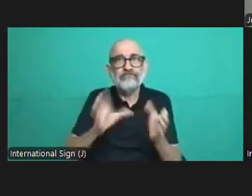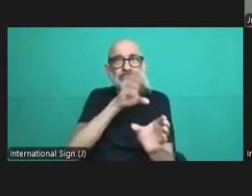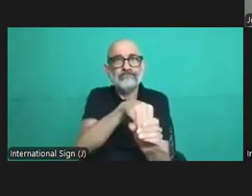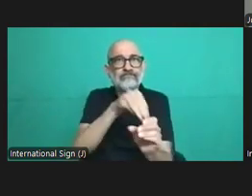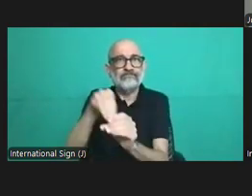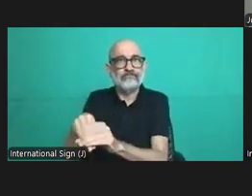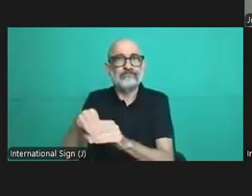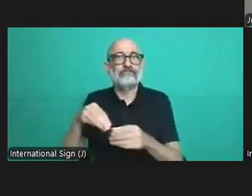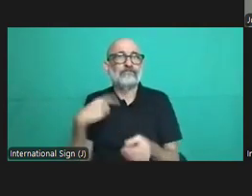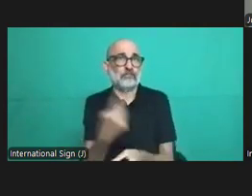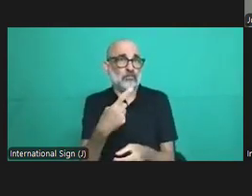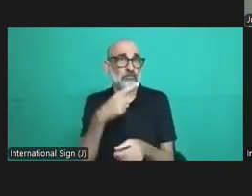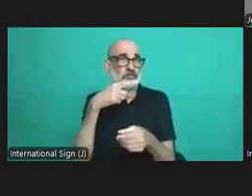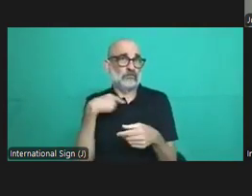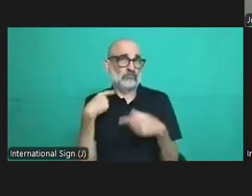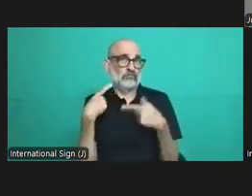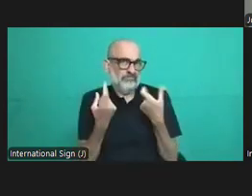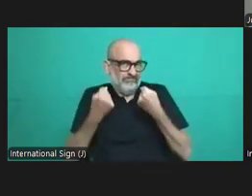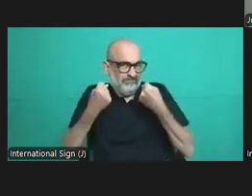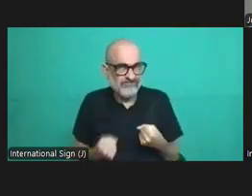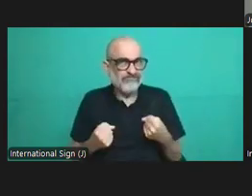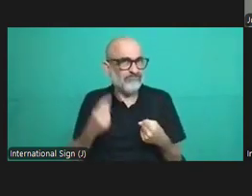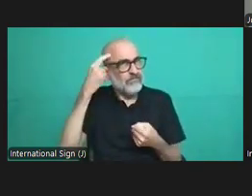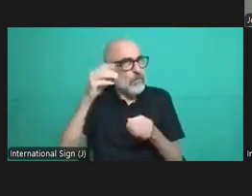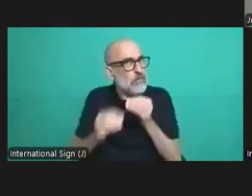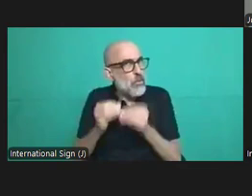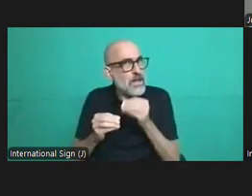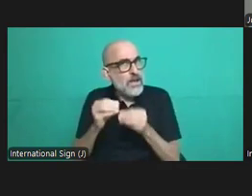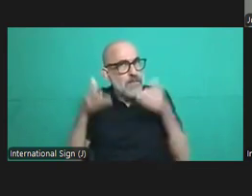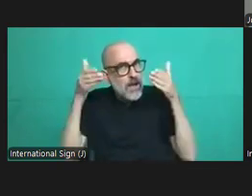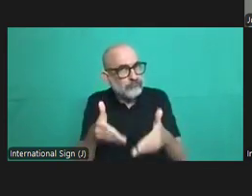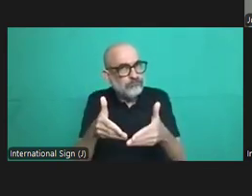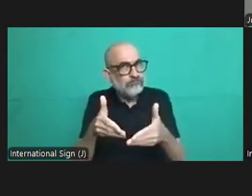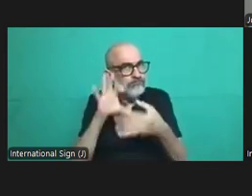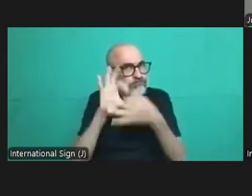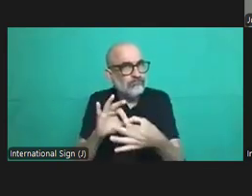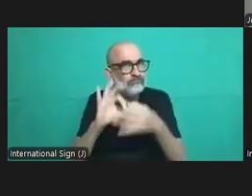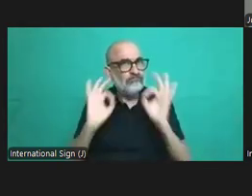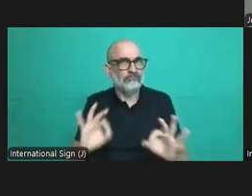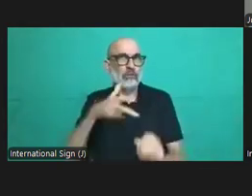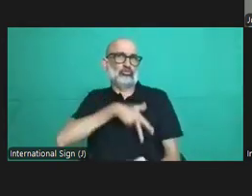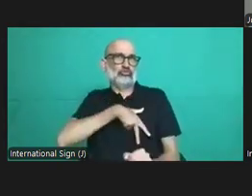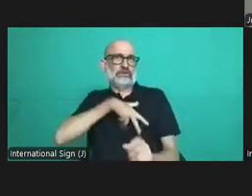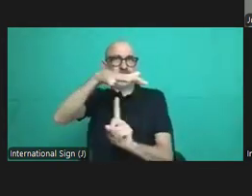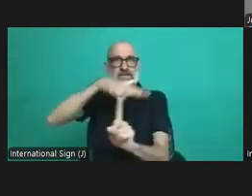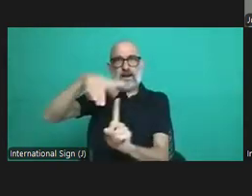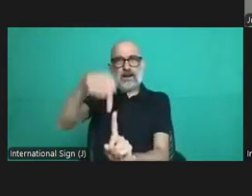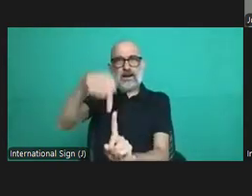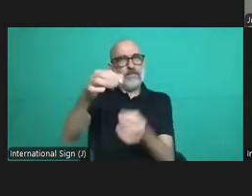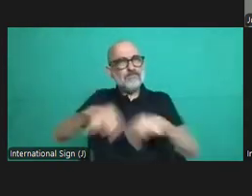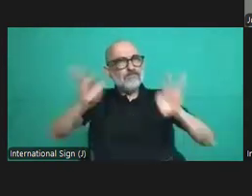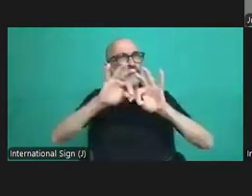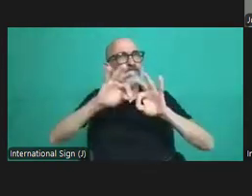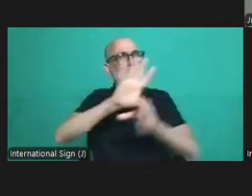fundamental. That has to be a part of that foundation of interventions. Of course, also the issue